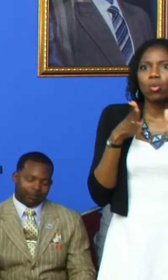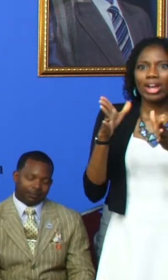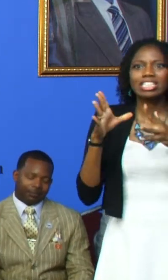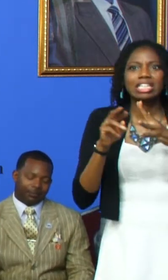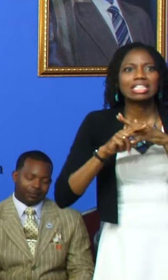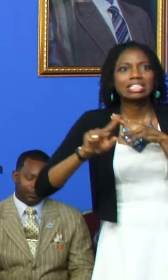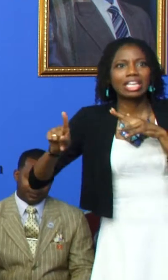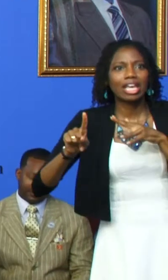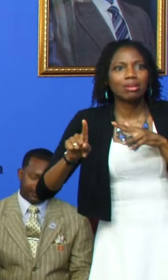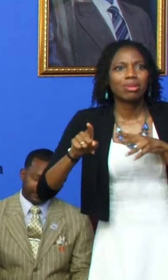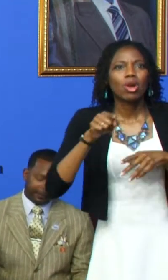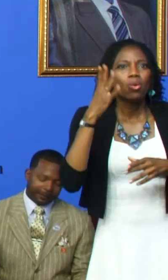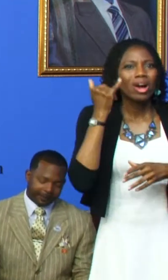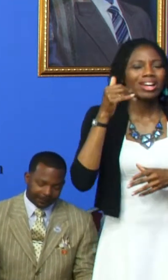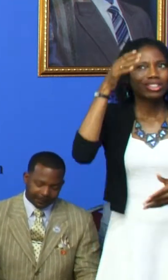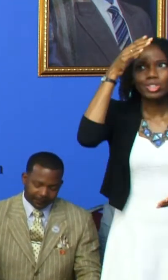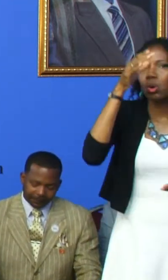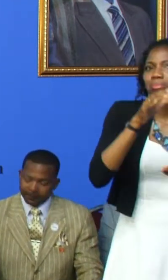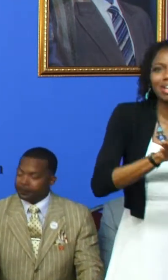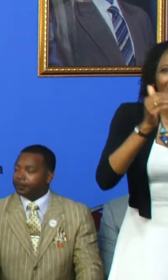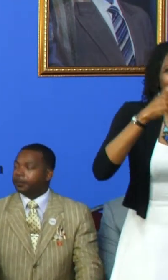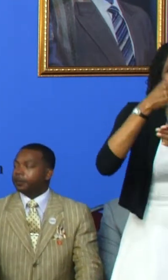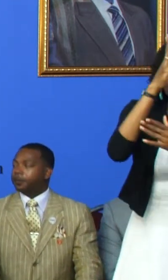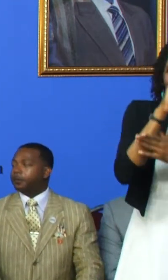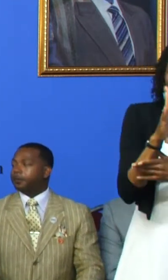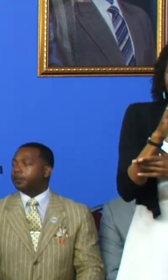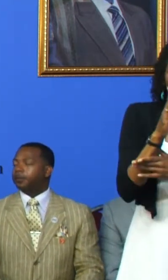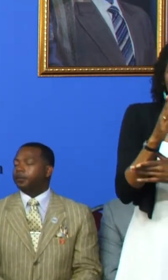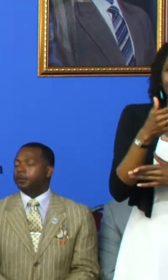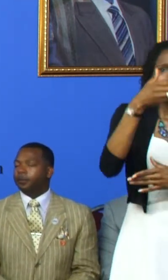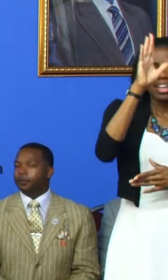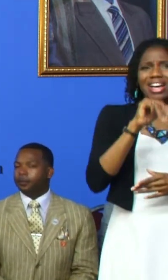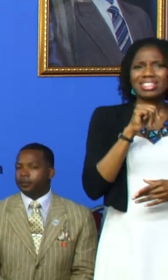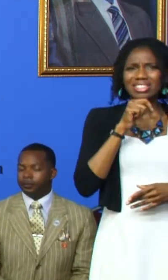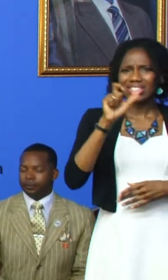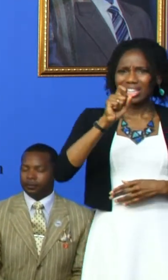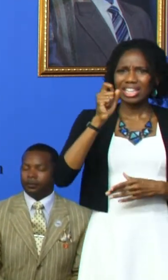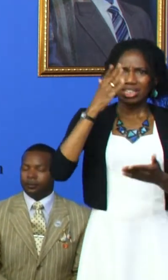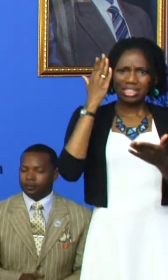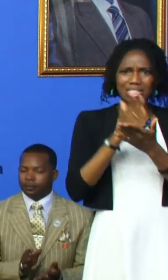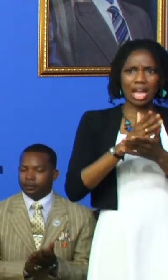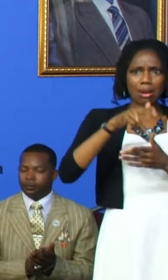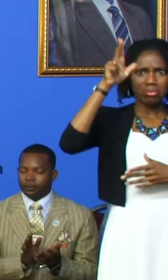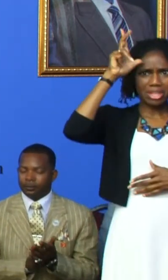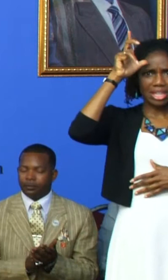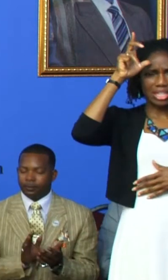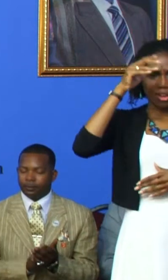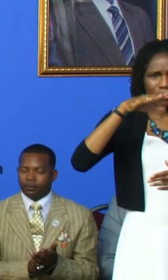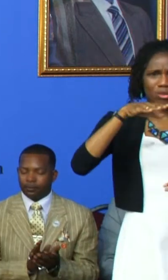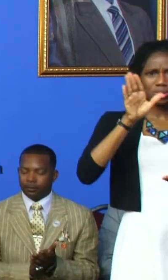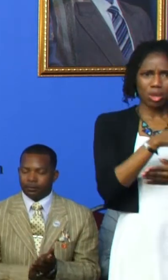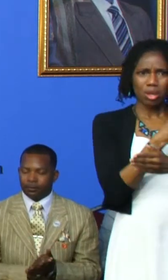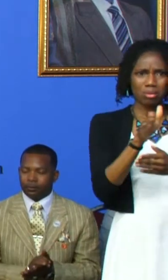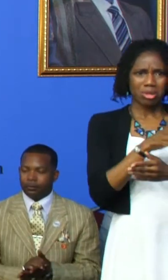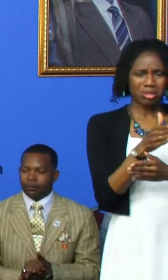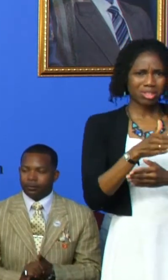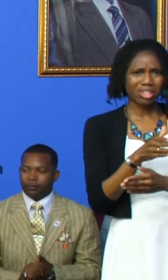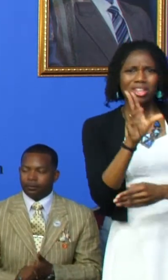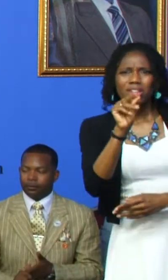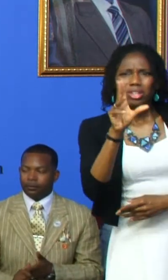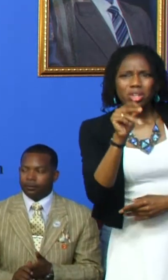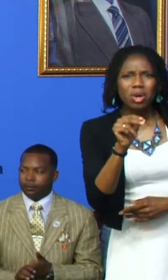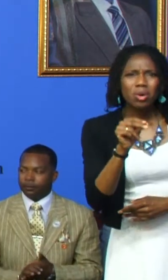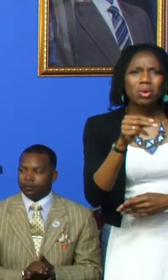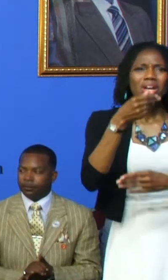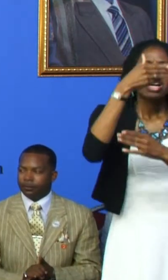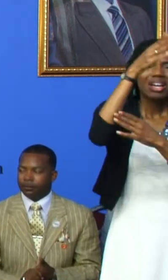don't believe in God. God ain't got to stop the devil's music. God ain't got to make an interference so you